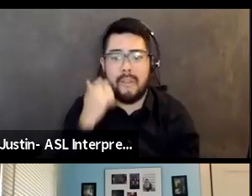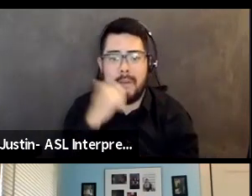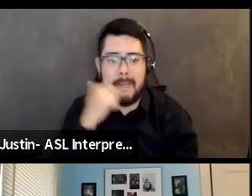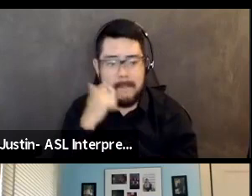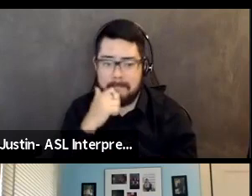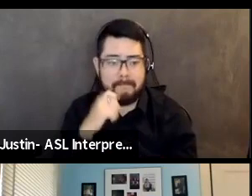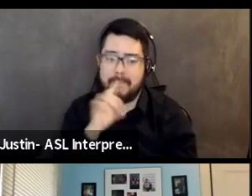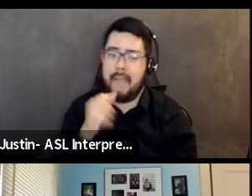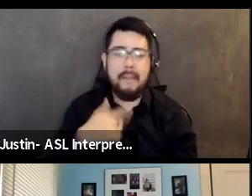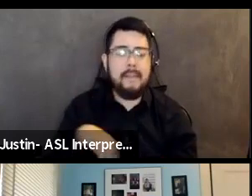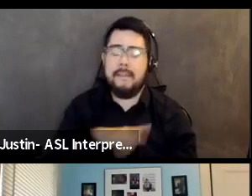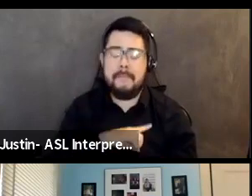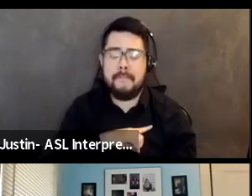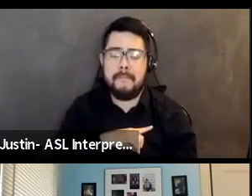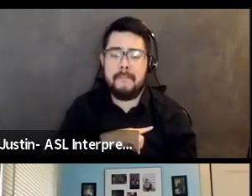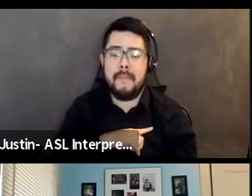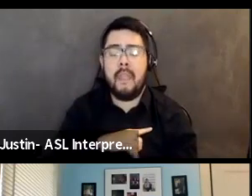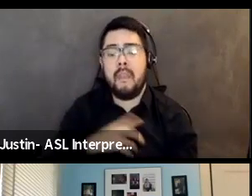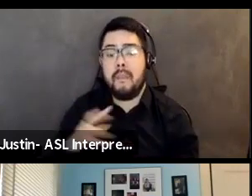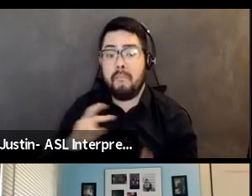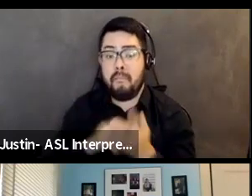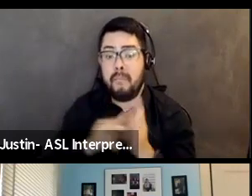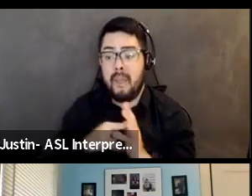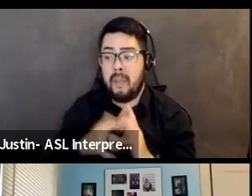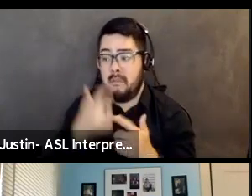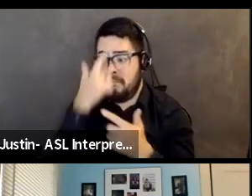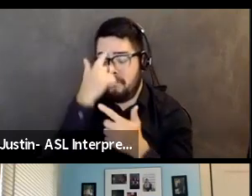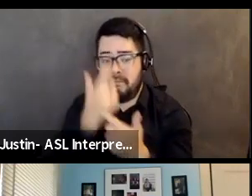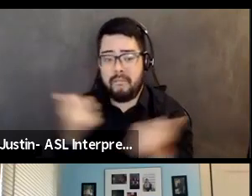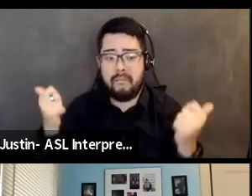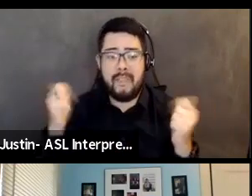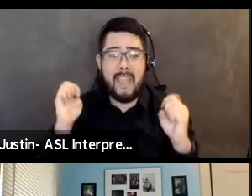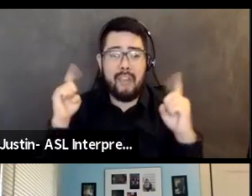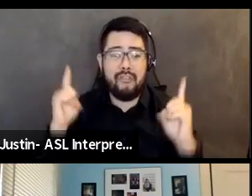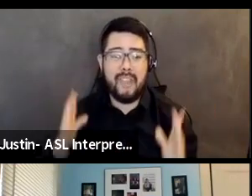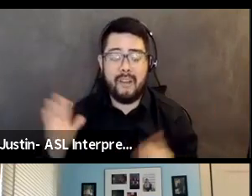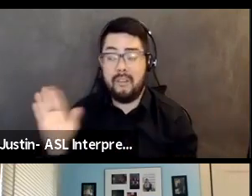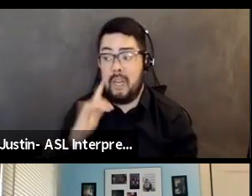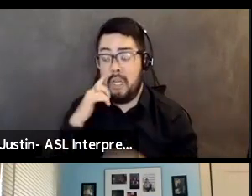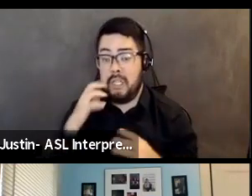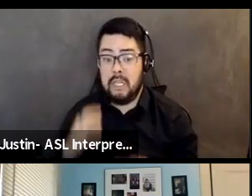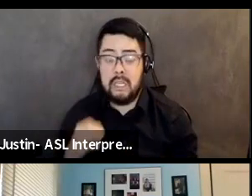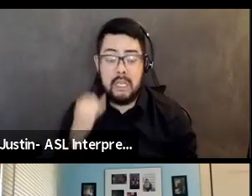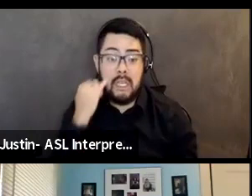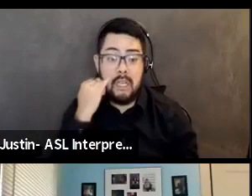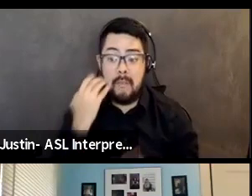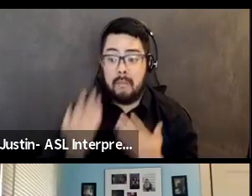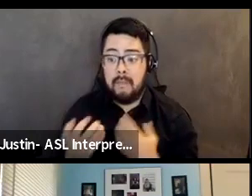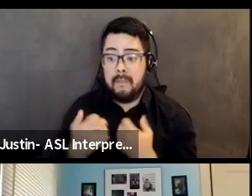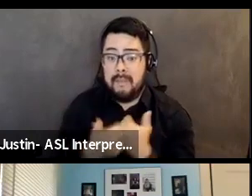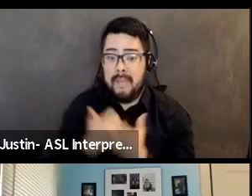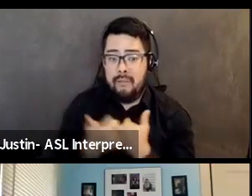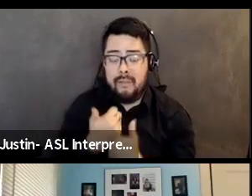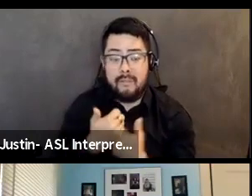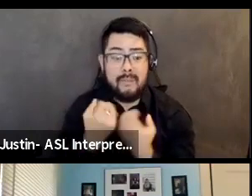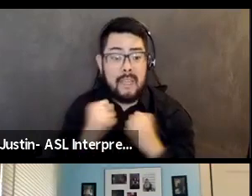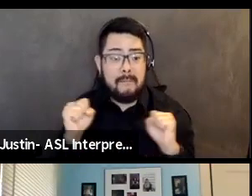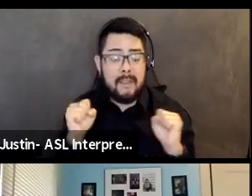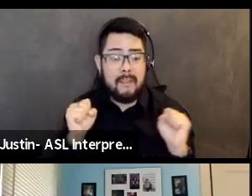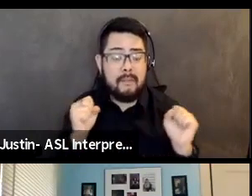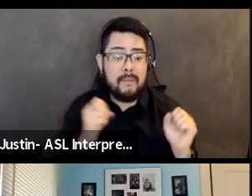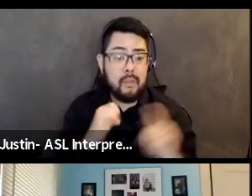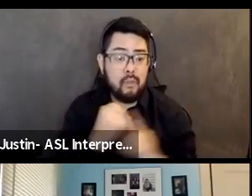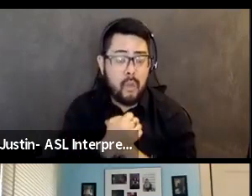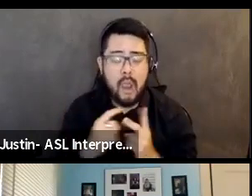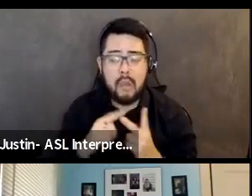and it's really the choices that educators make whether it's a safety situation whether it's a disciplinary